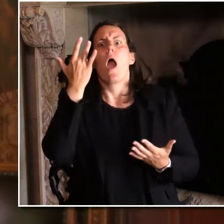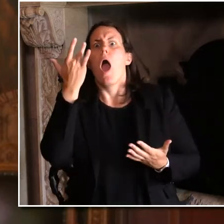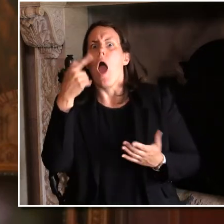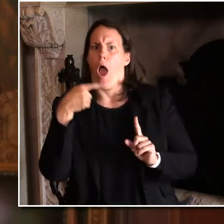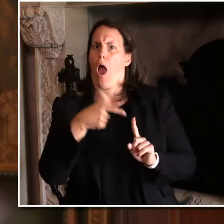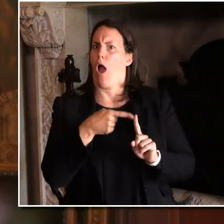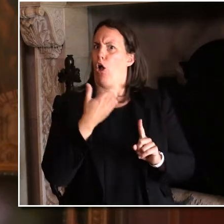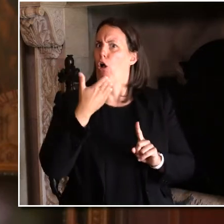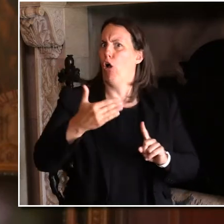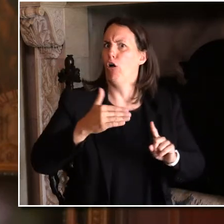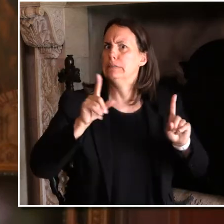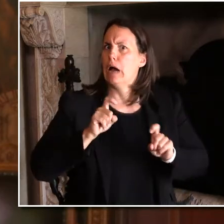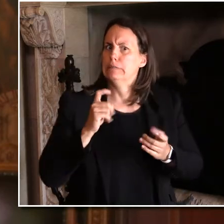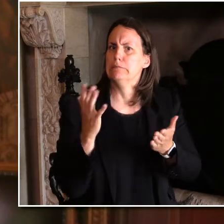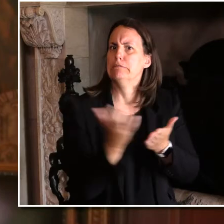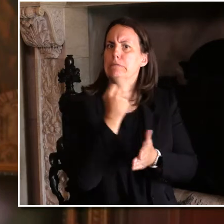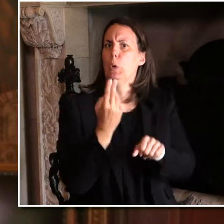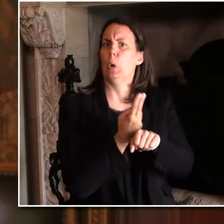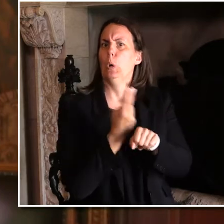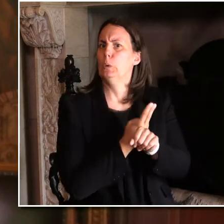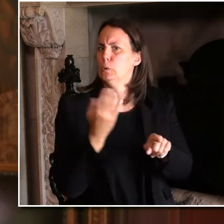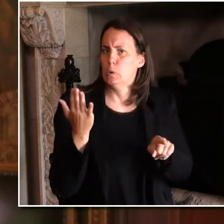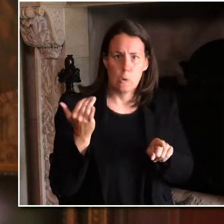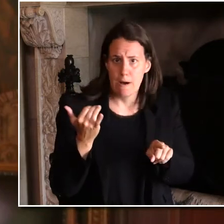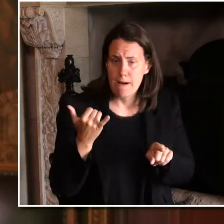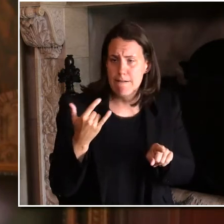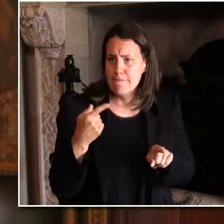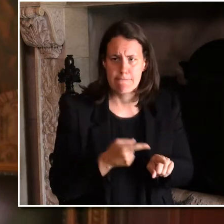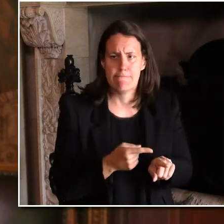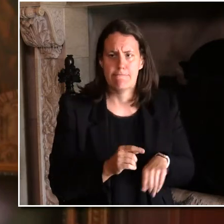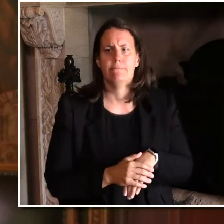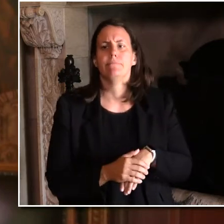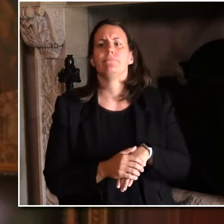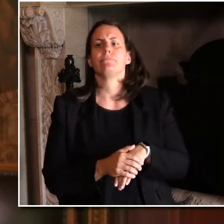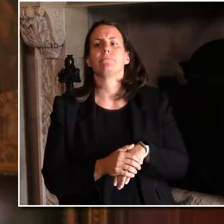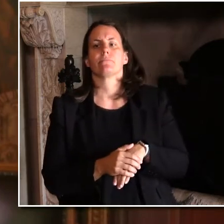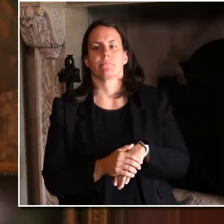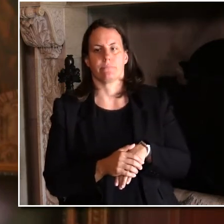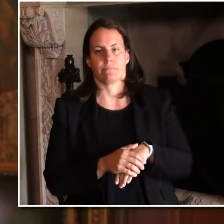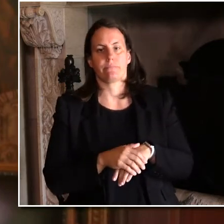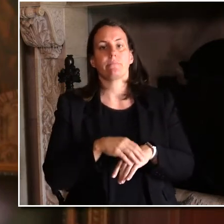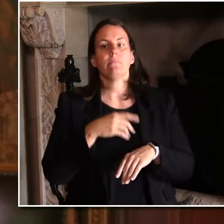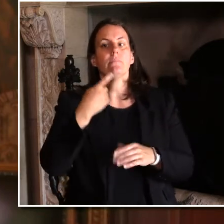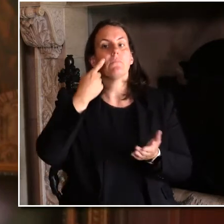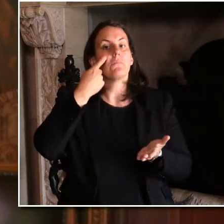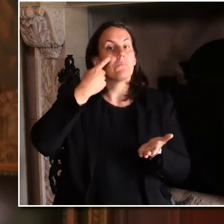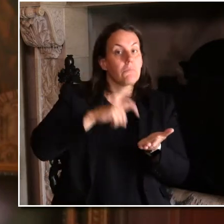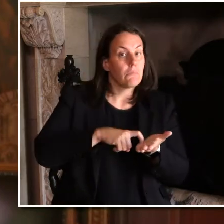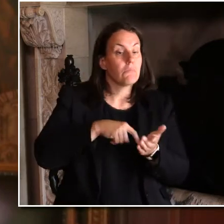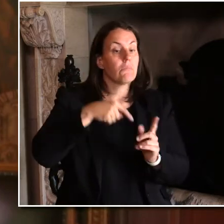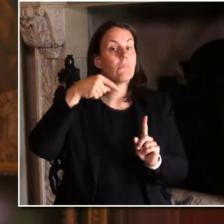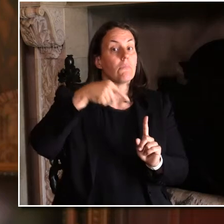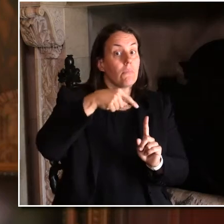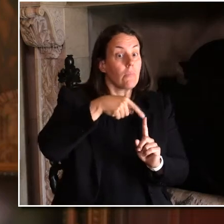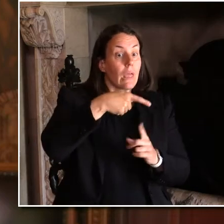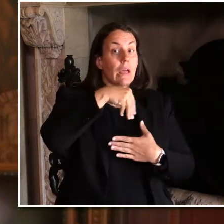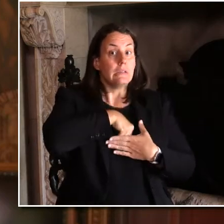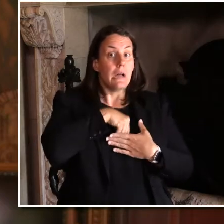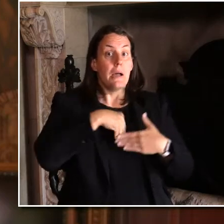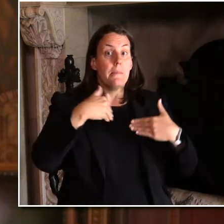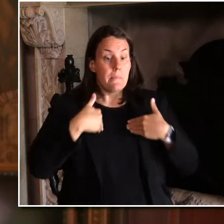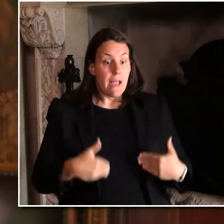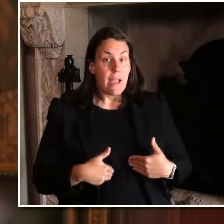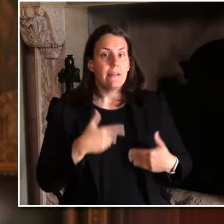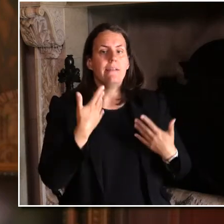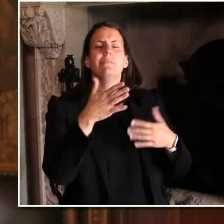stay positive for a longer period of time. So if we do this in a strategic way, we can understand what has been the burden over this first 6